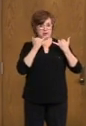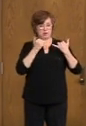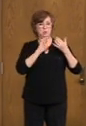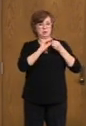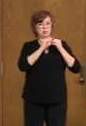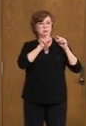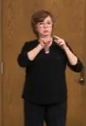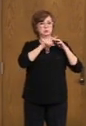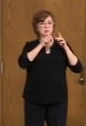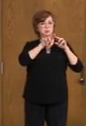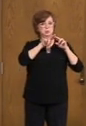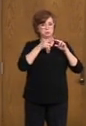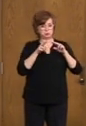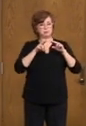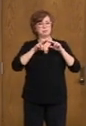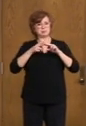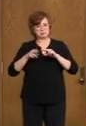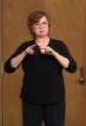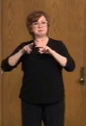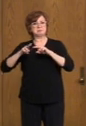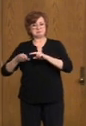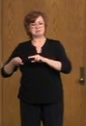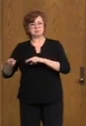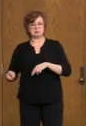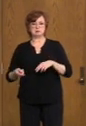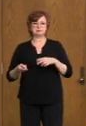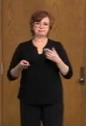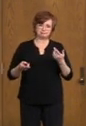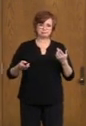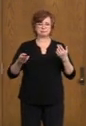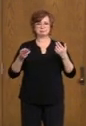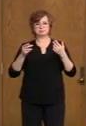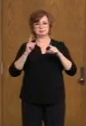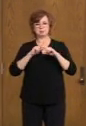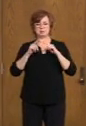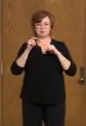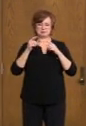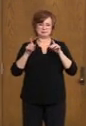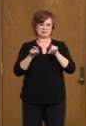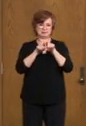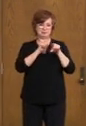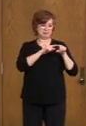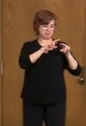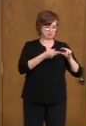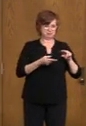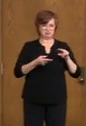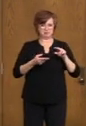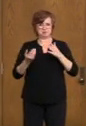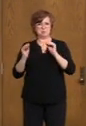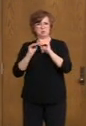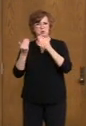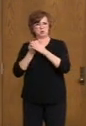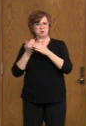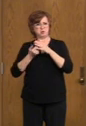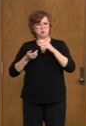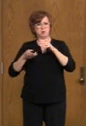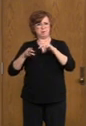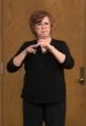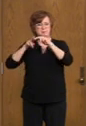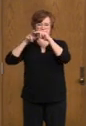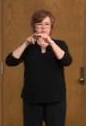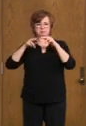conference. That being said, we continue to have a number of new cases each and every day, and I was looking at our 7-day rolling average